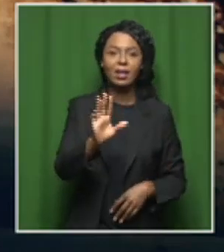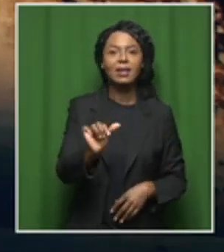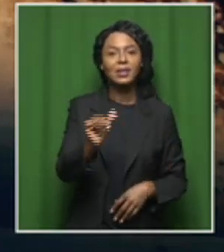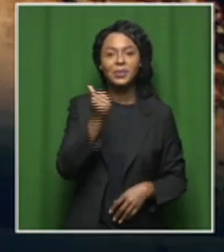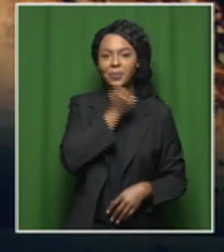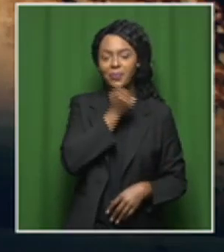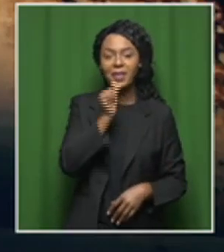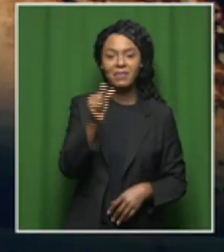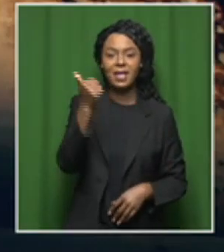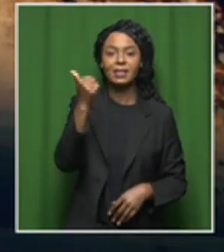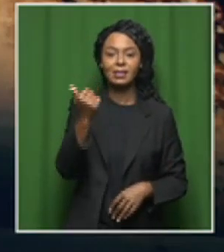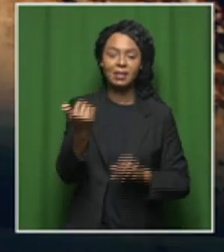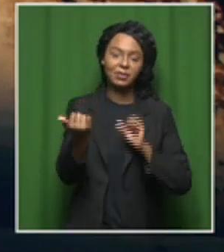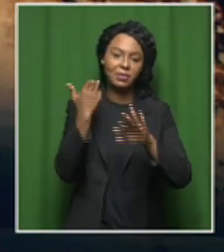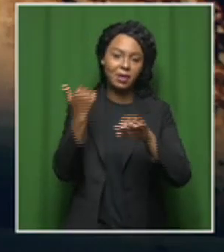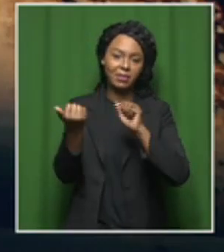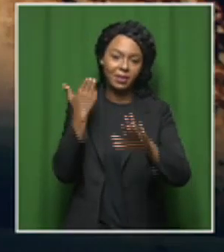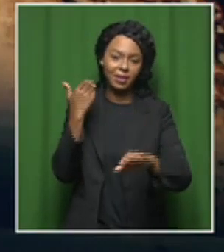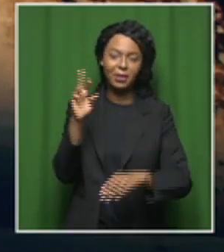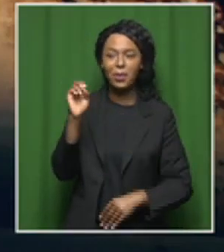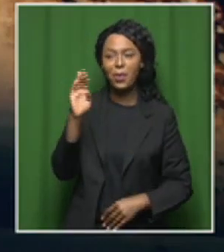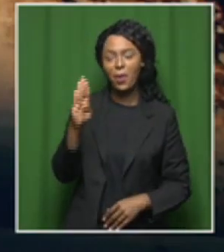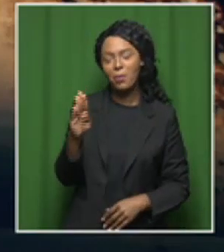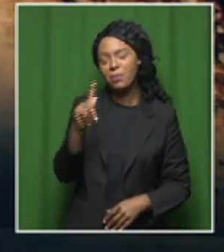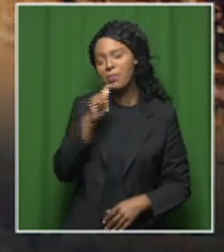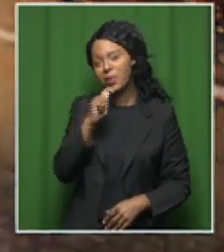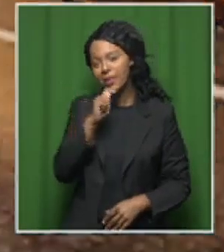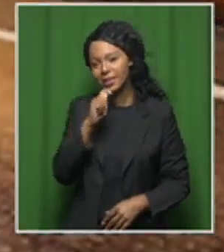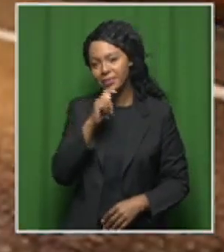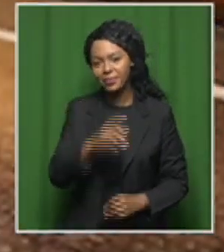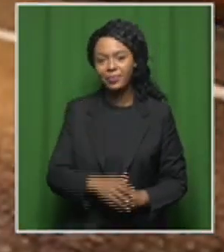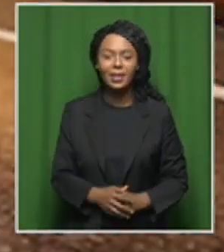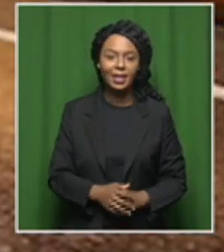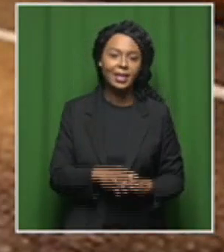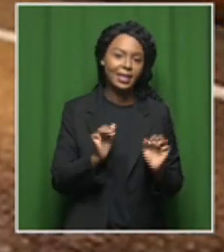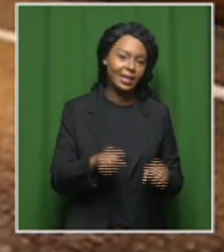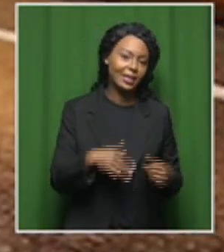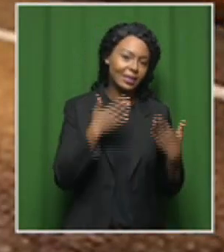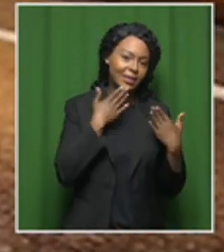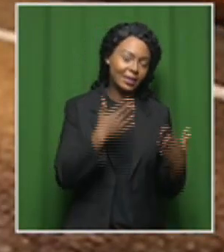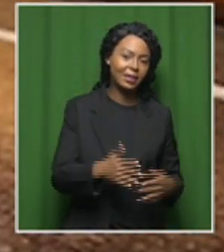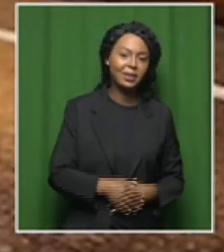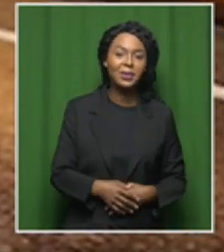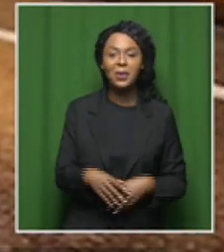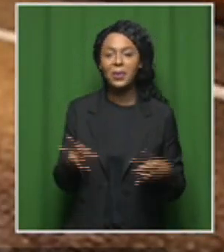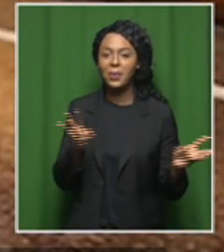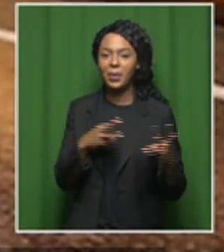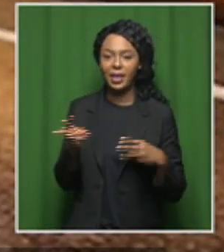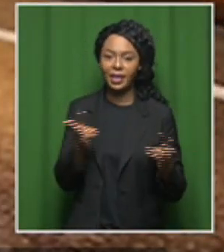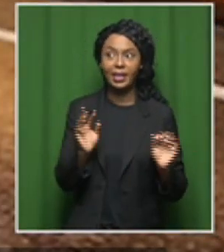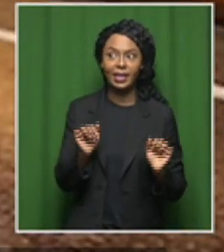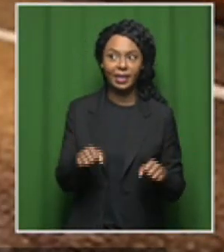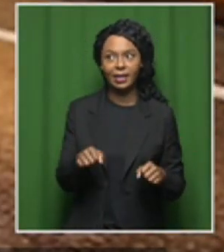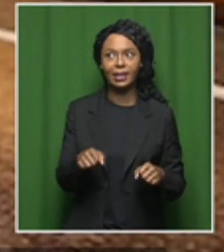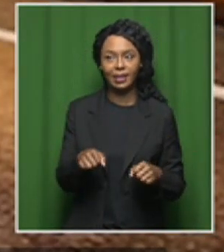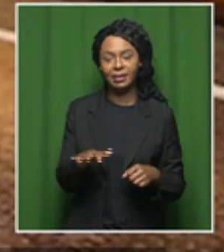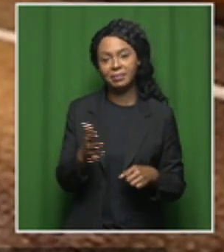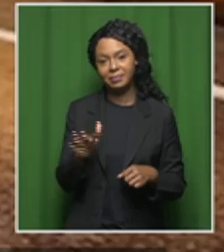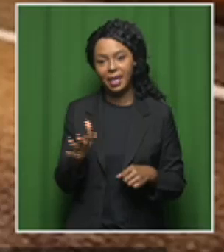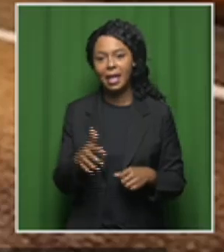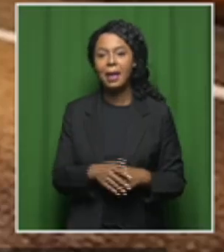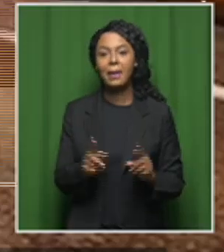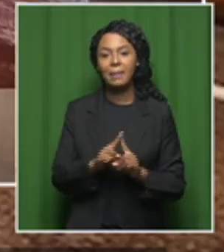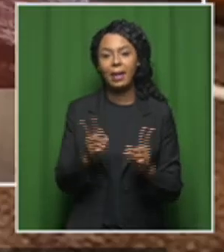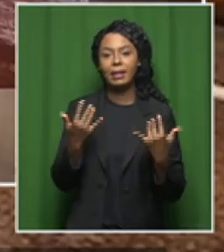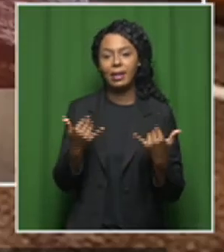Rob Byrne, good morning to you. Yeah, thanks, Leanne. We've got a little bit of weather, but as we see with the full details, so listen out for that. Very